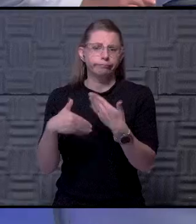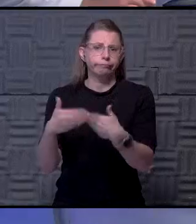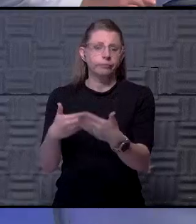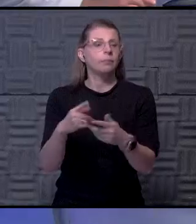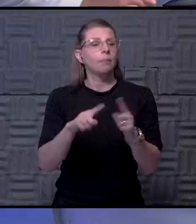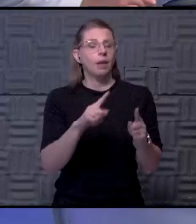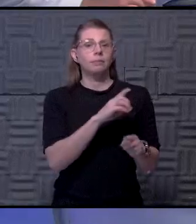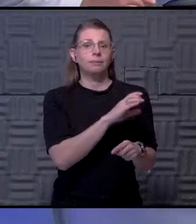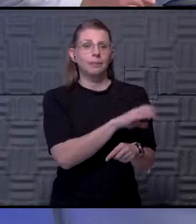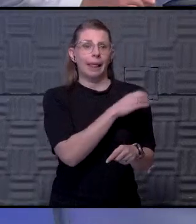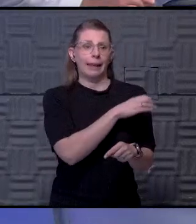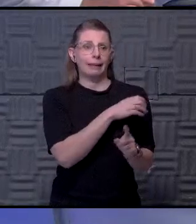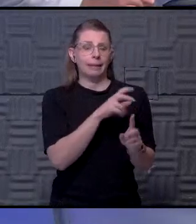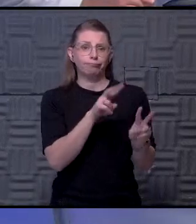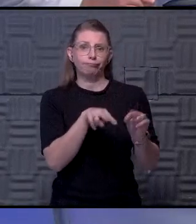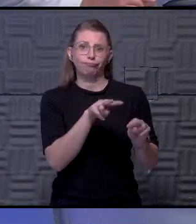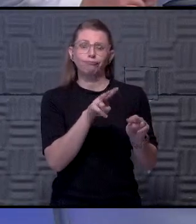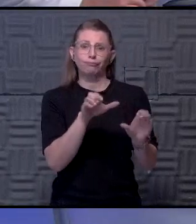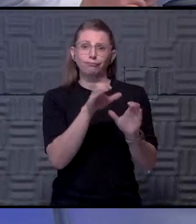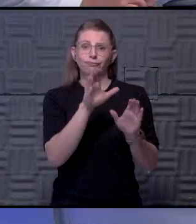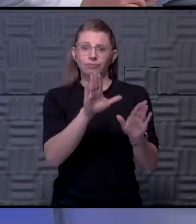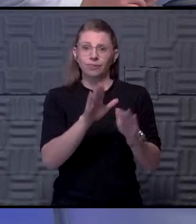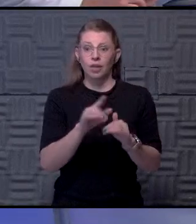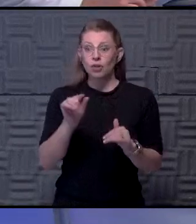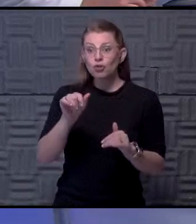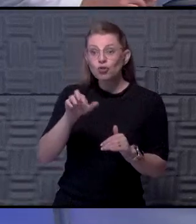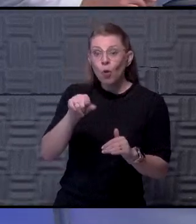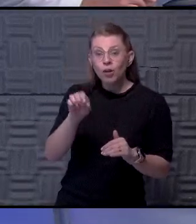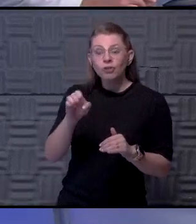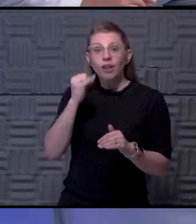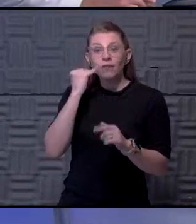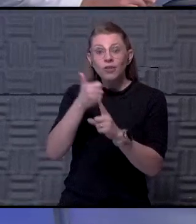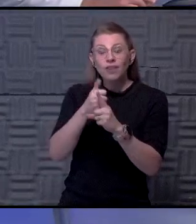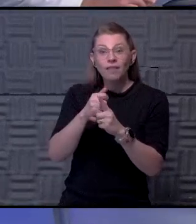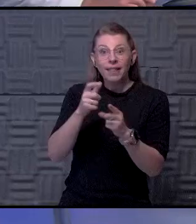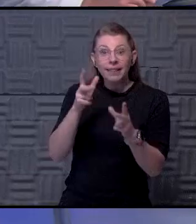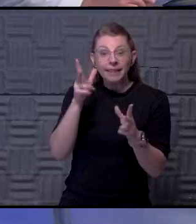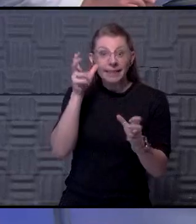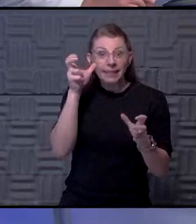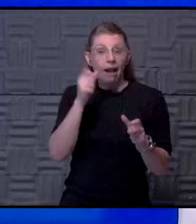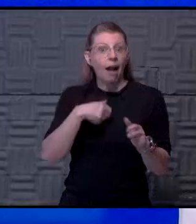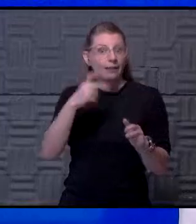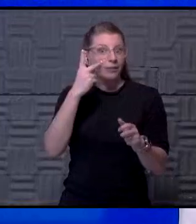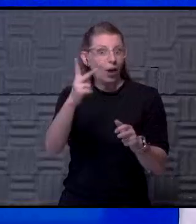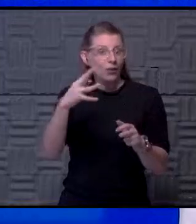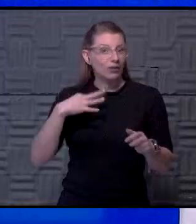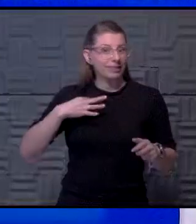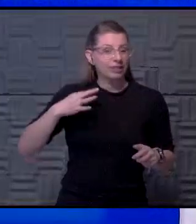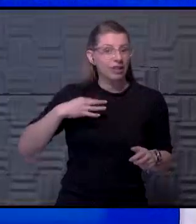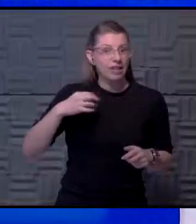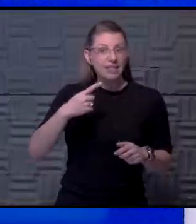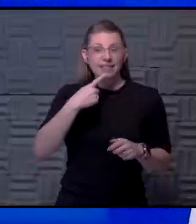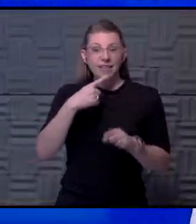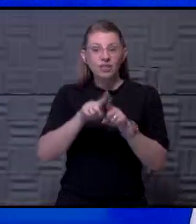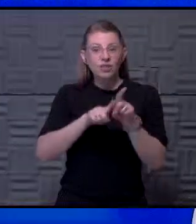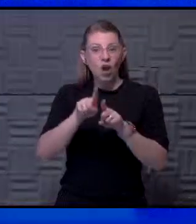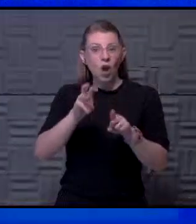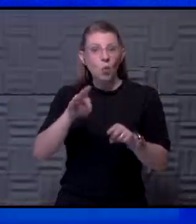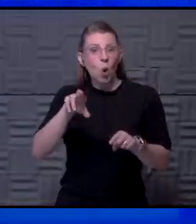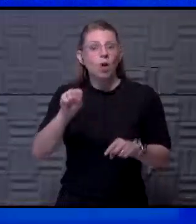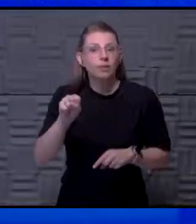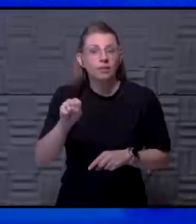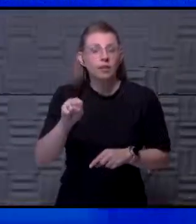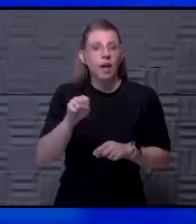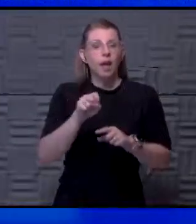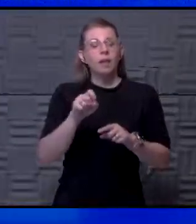right. And so George Langston, if you're listening, I just want to say to you, I saw your T-shirt. It said Star Wars. I may be a Trekkie. I love